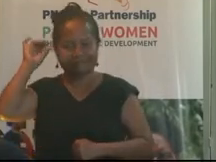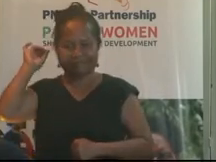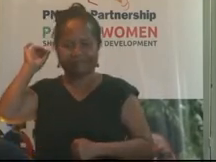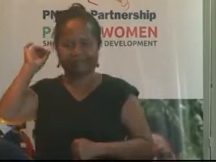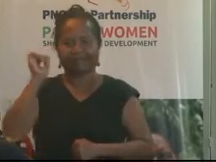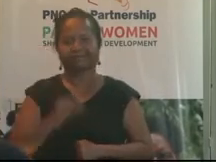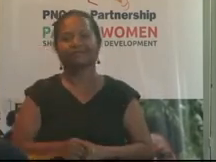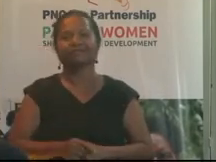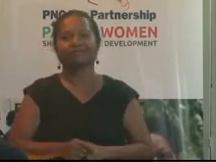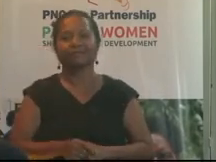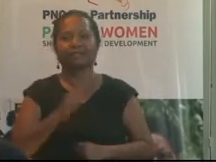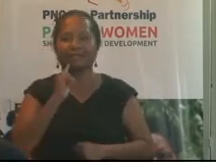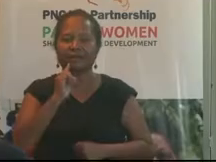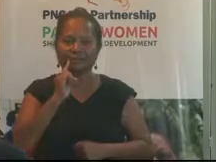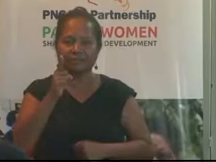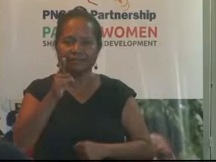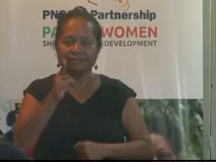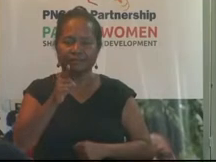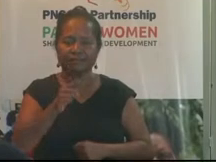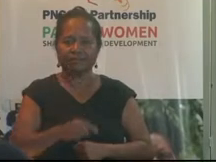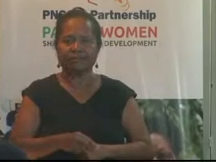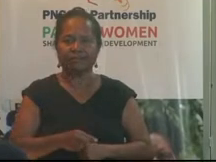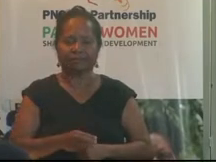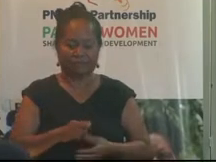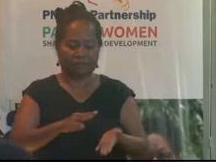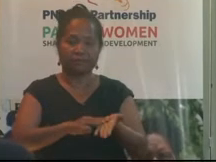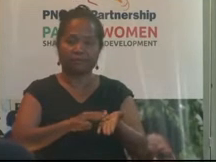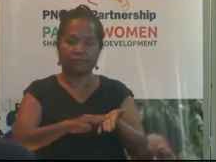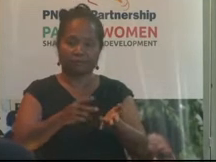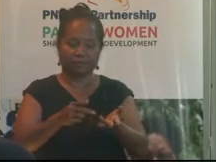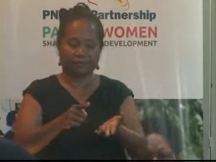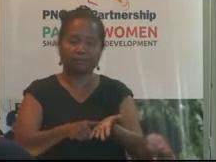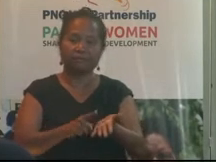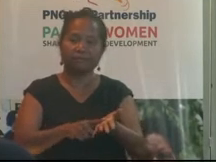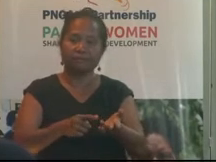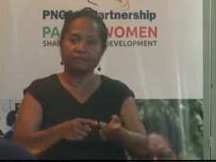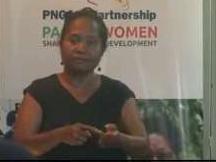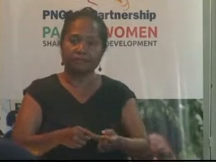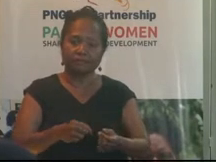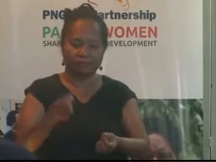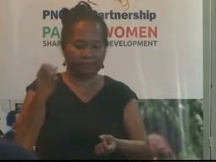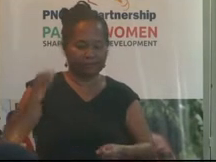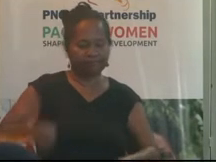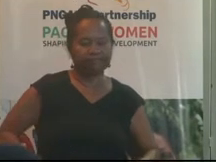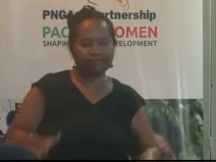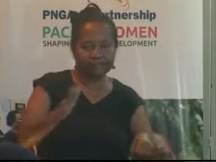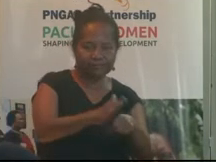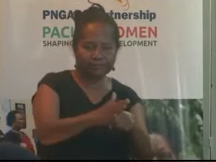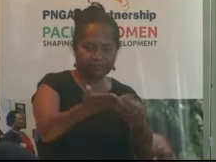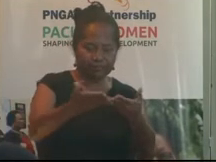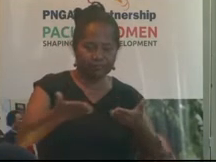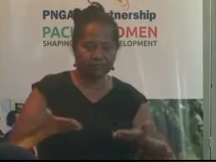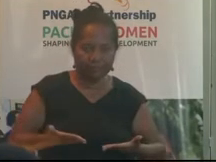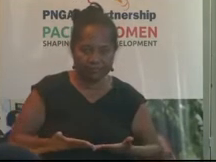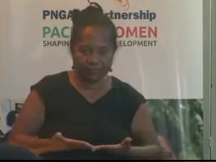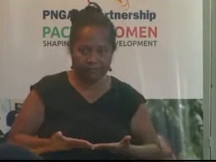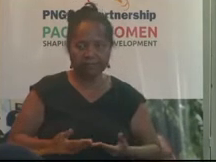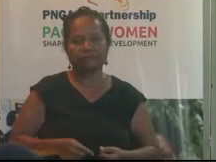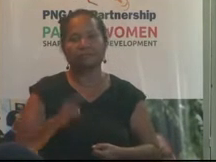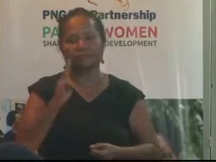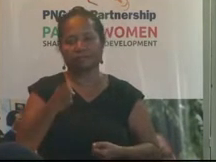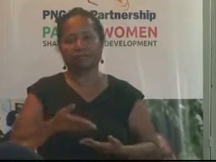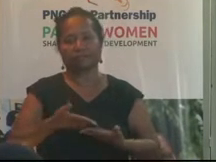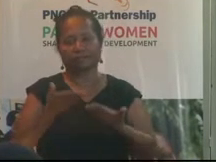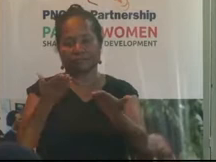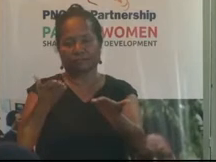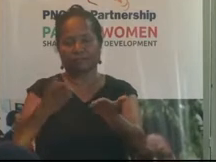experienced technical advisor to the Mumeng local level government in the Bulolo district, Morobe province. This gives her proximity